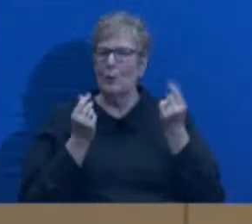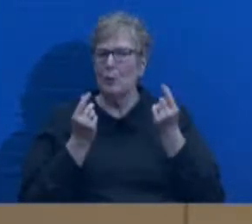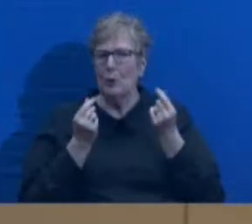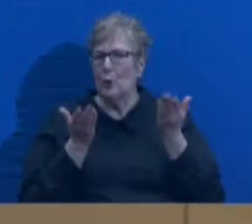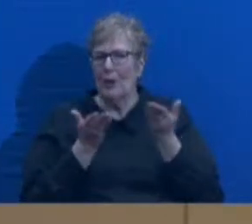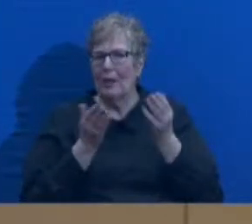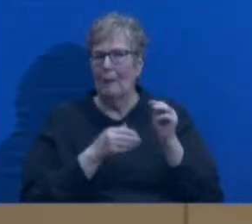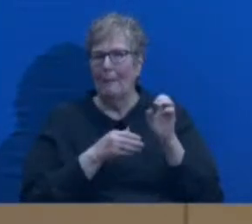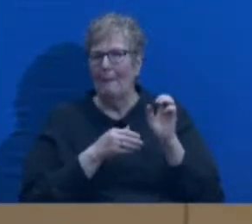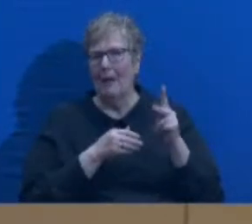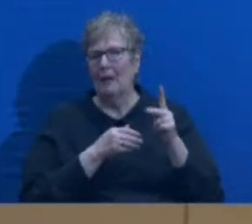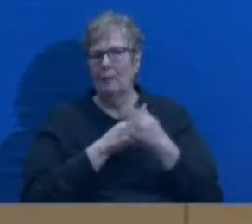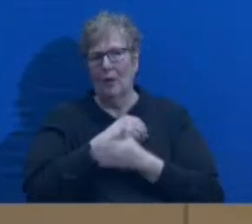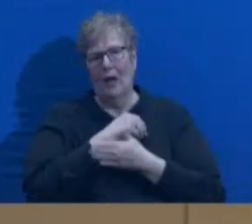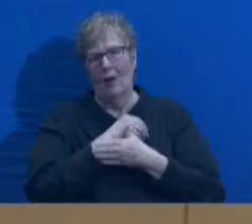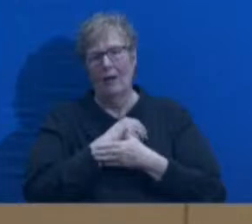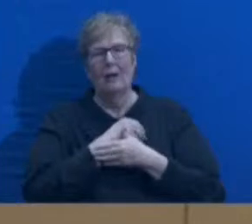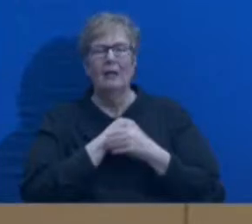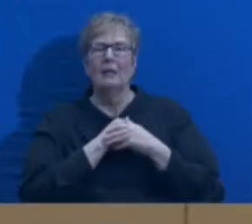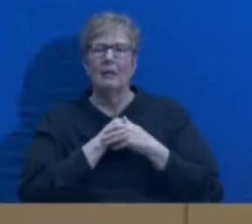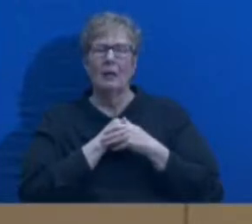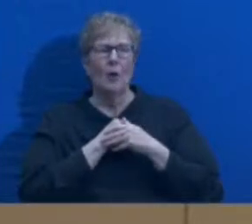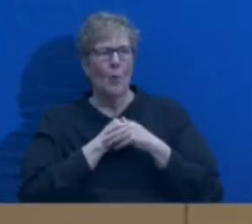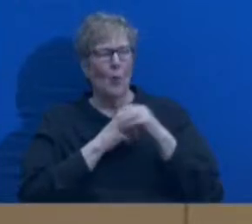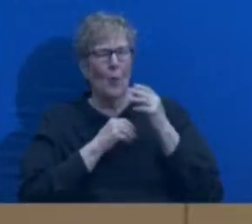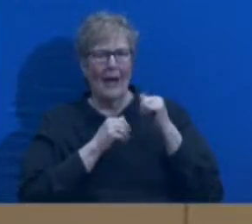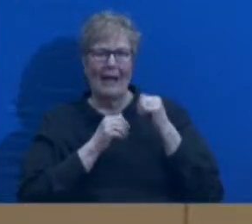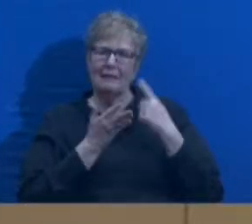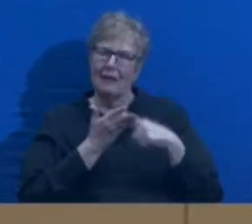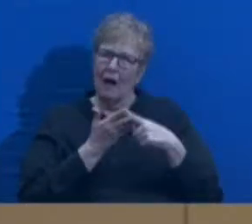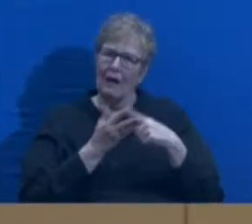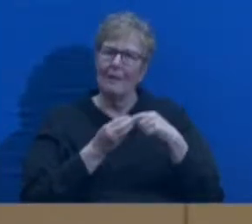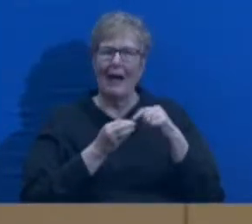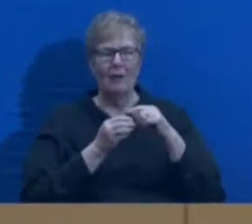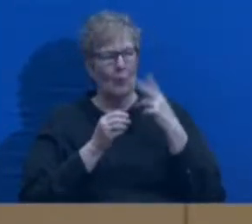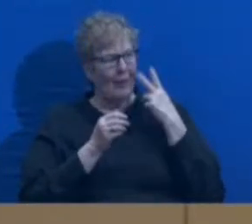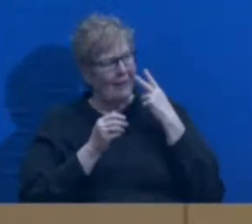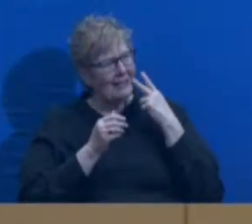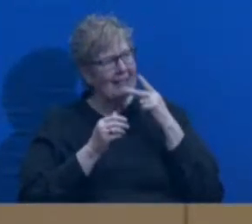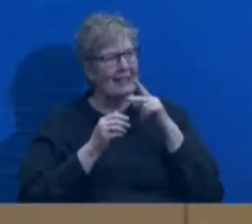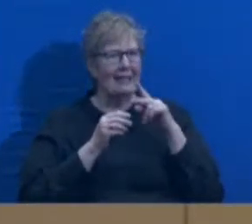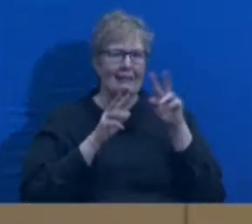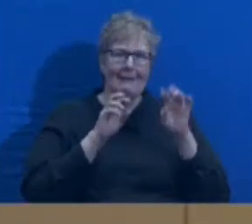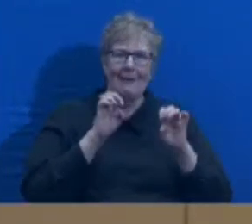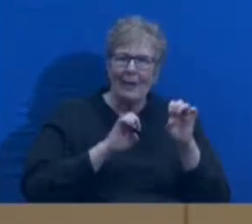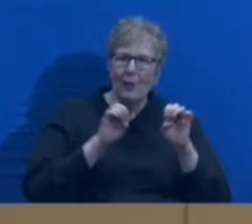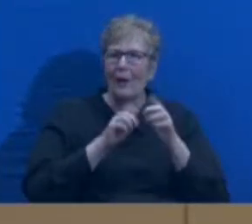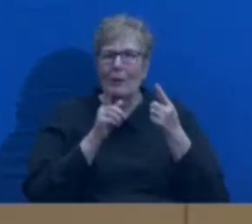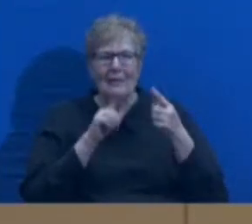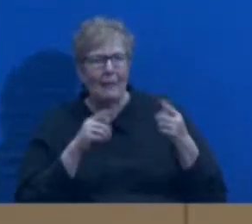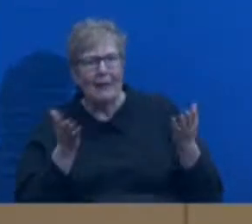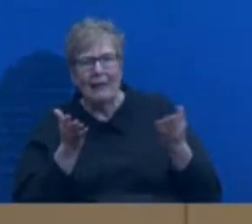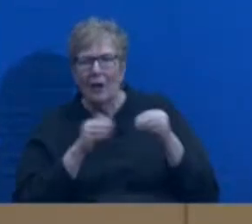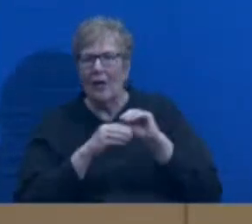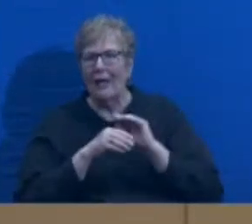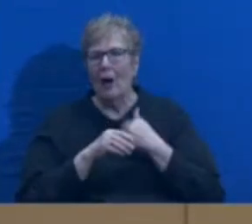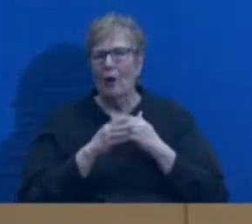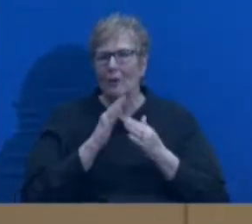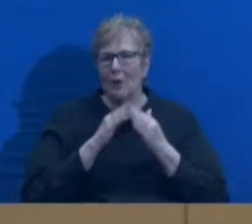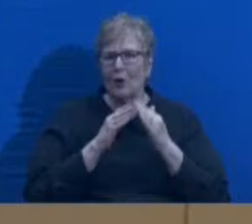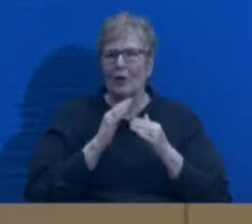County. We've had conversations about how they look at what's happening in our community to help with that decision-making,